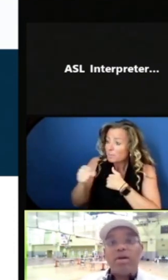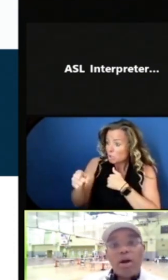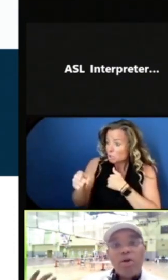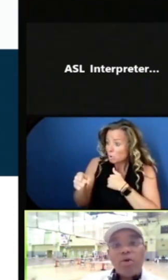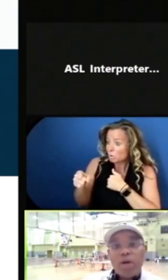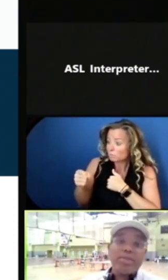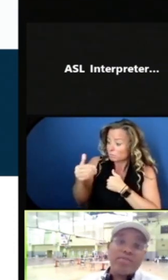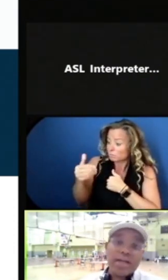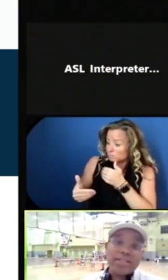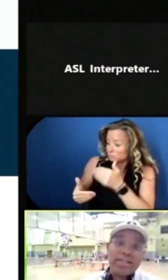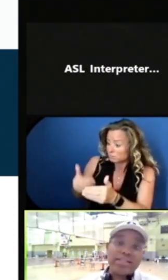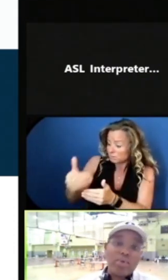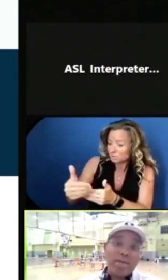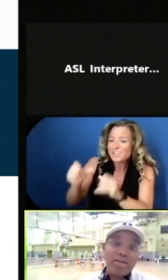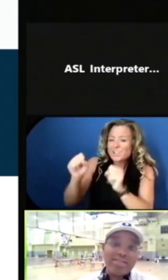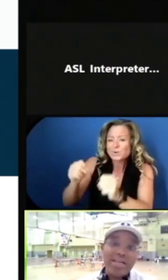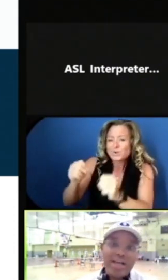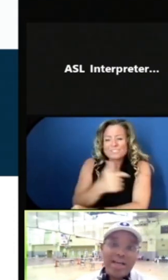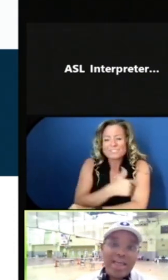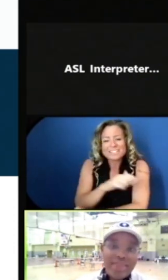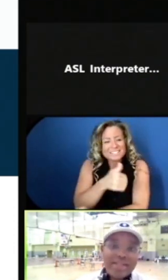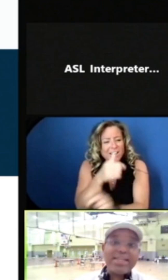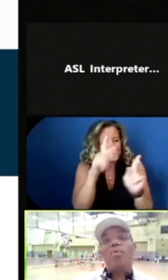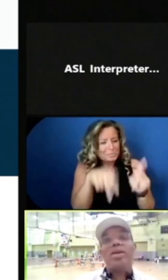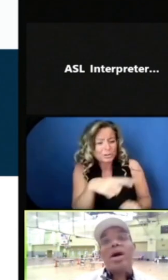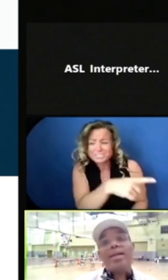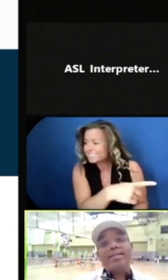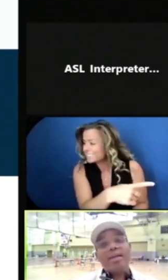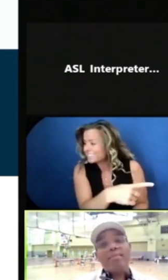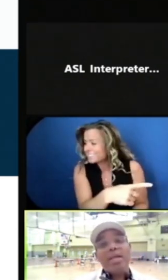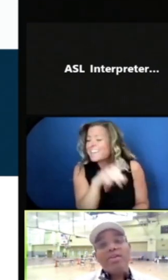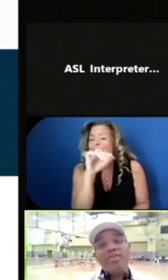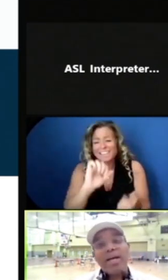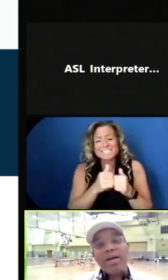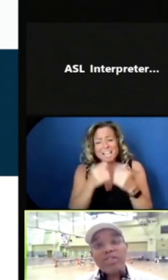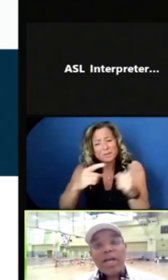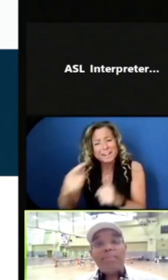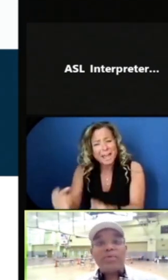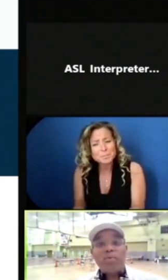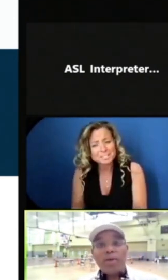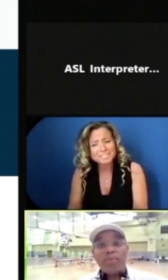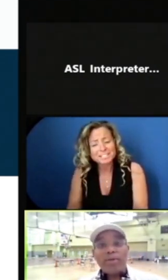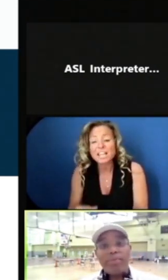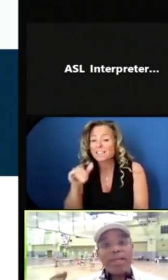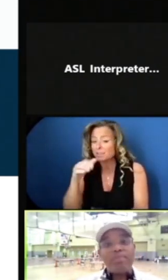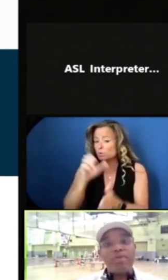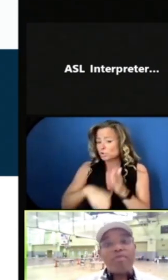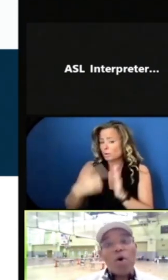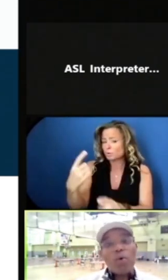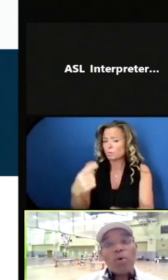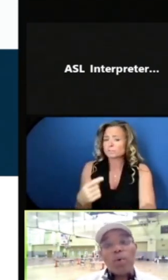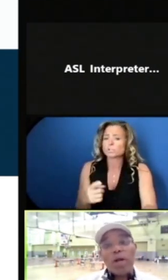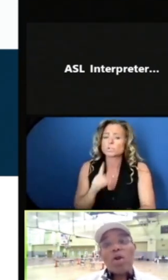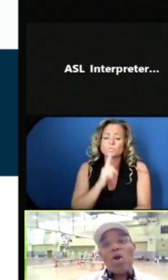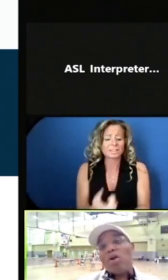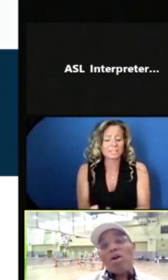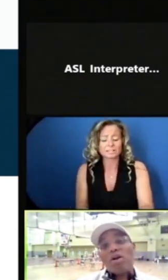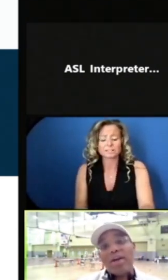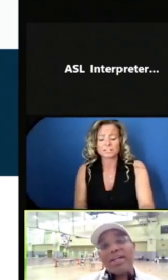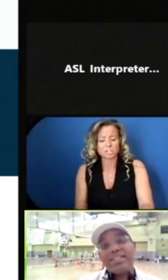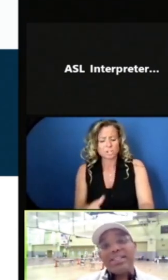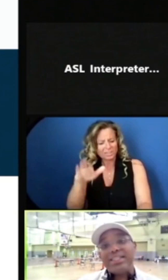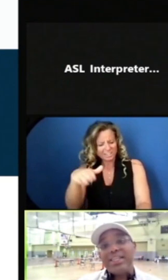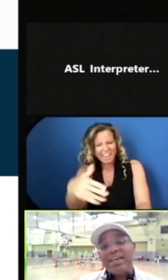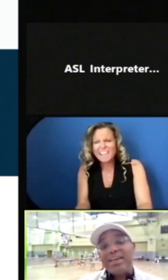guys along, we're able to vaccinate someone else. Again, that's how we got it done. So that was chapter one, really picking up the phone, where are